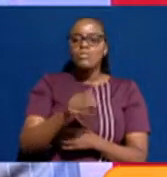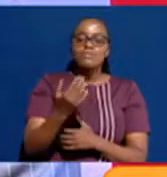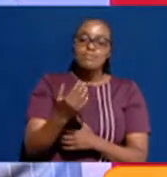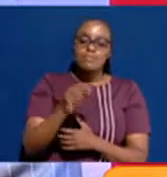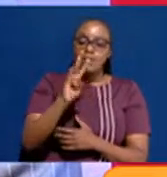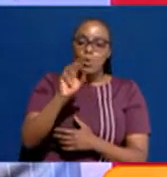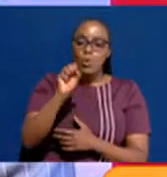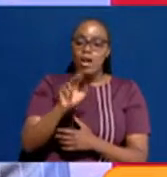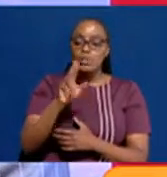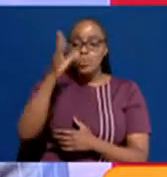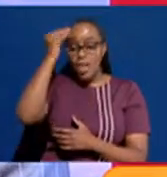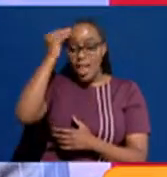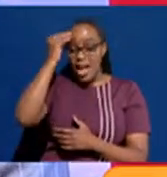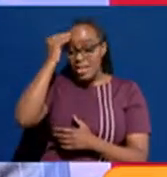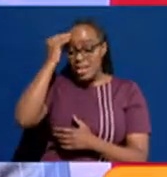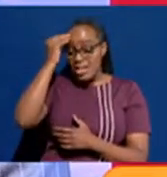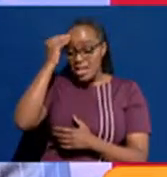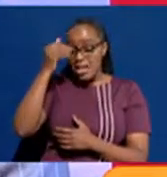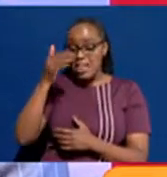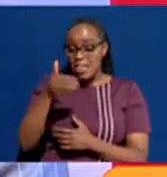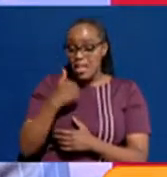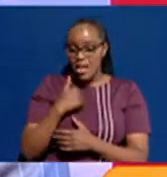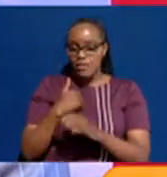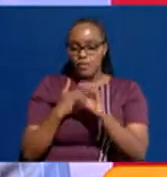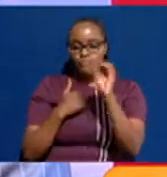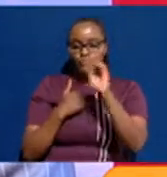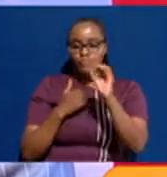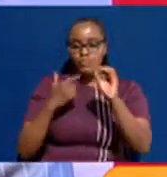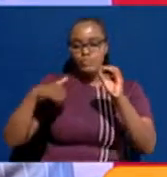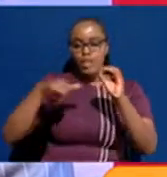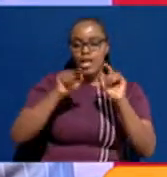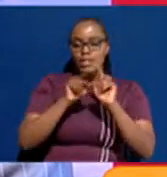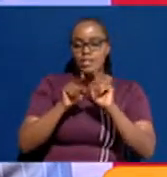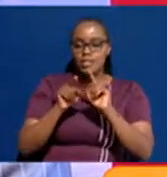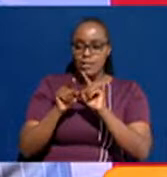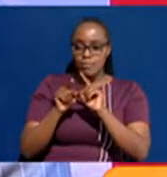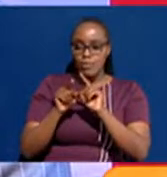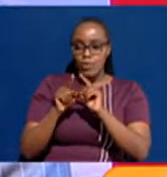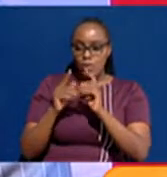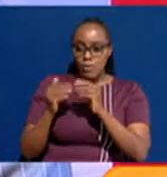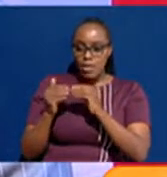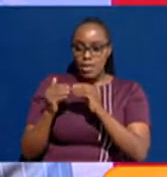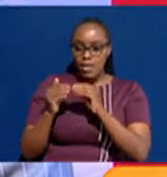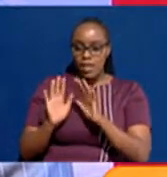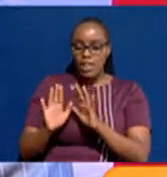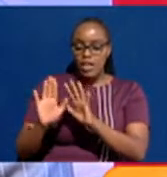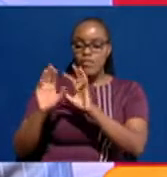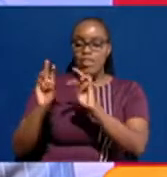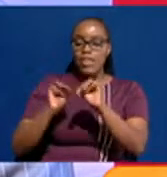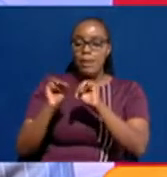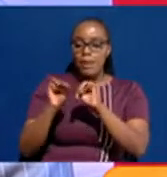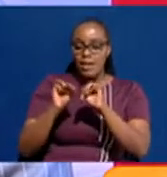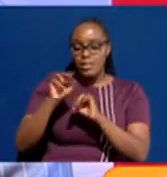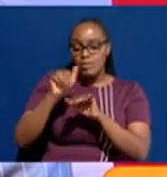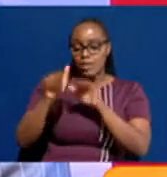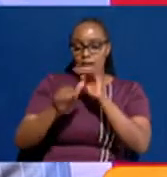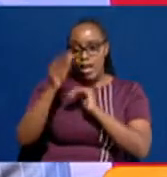no learning in this country. And we are not going to leave the management of